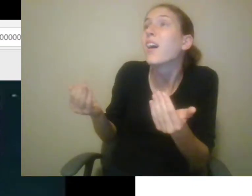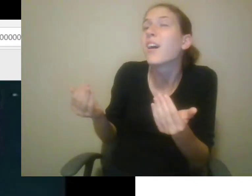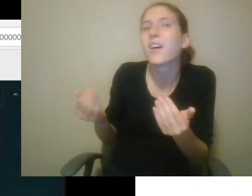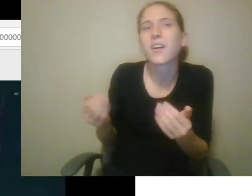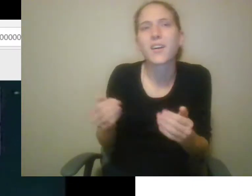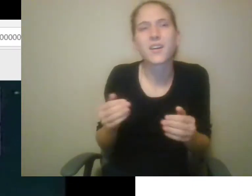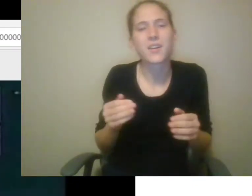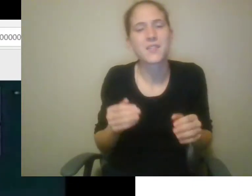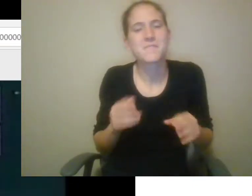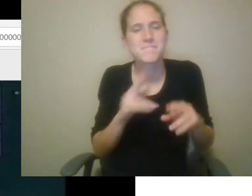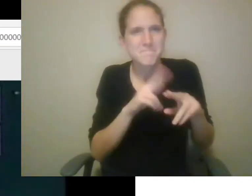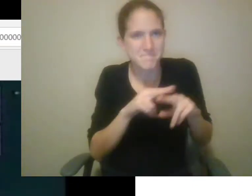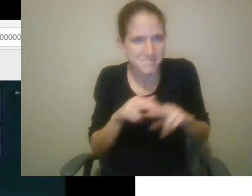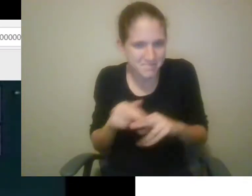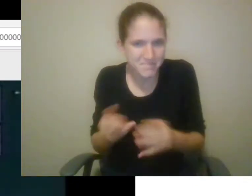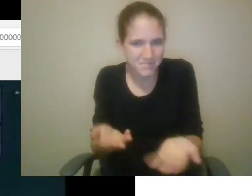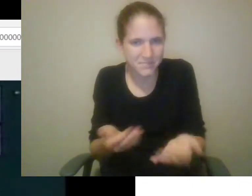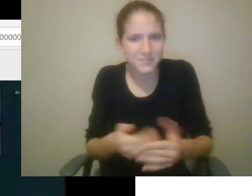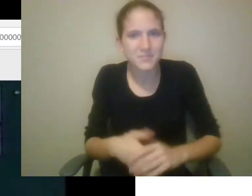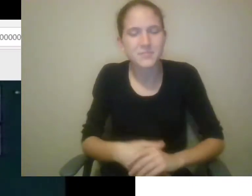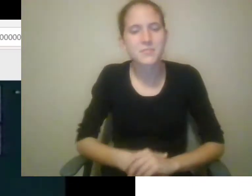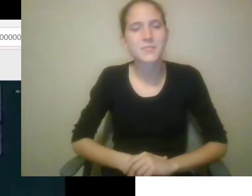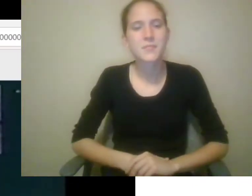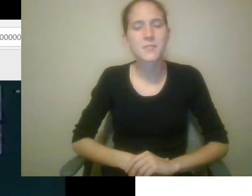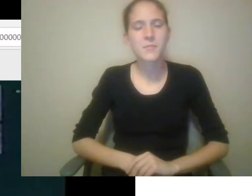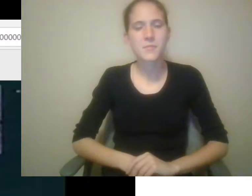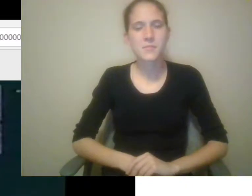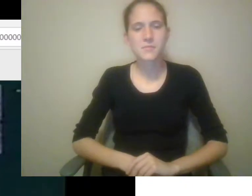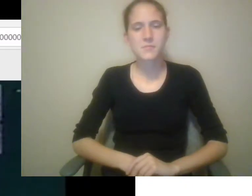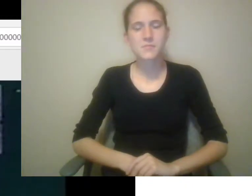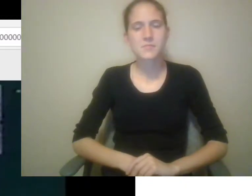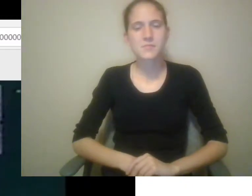Alright. Okay, can everyone scare me? Alright, here we go.